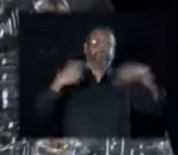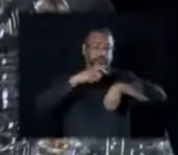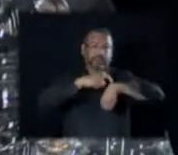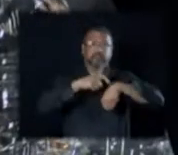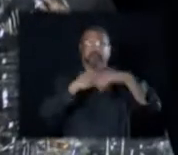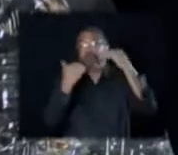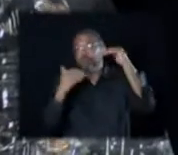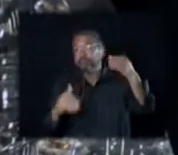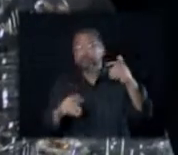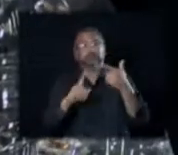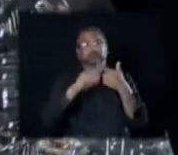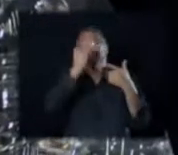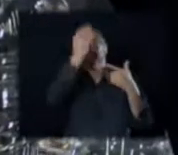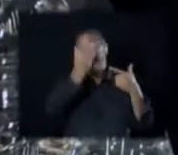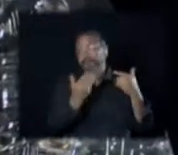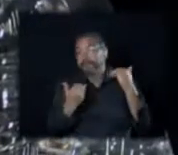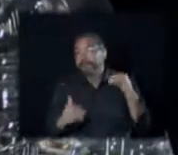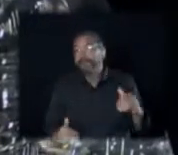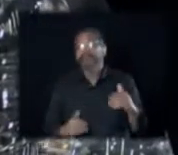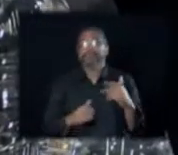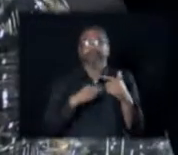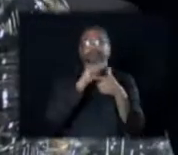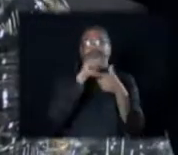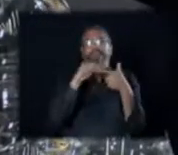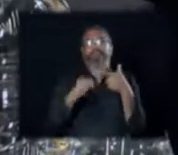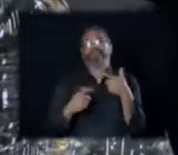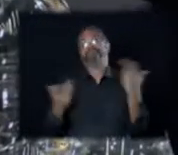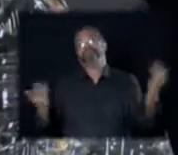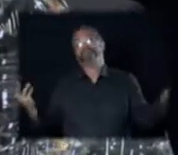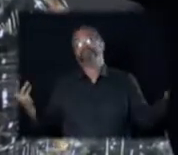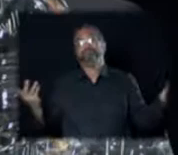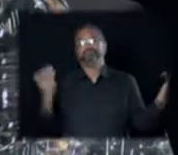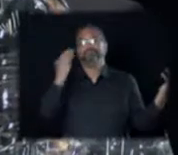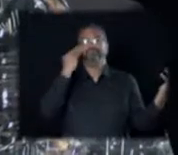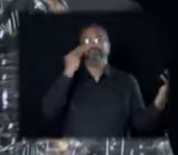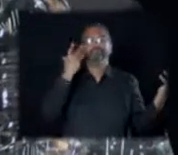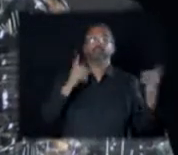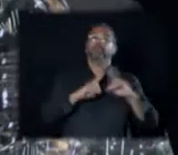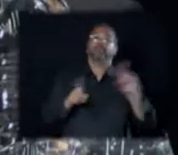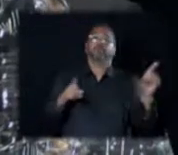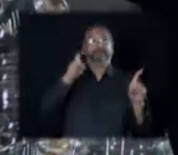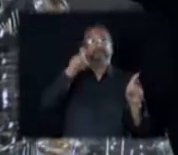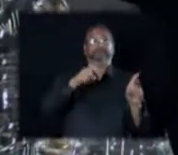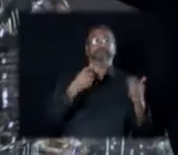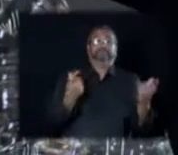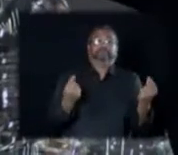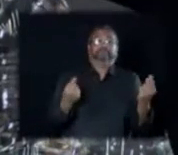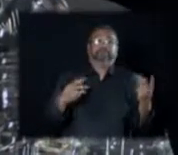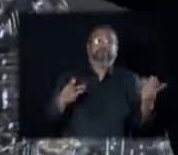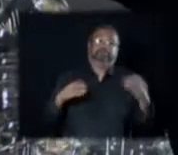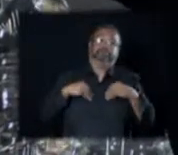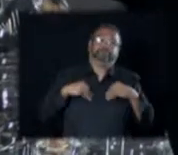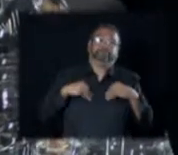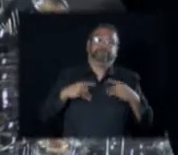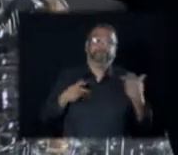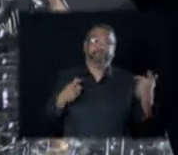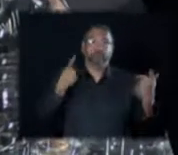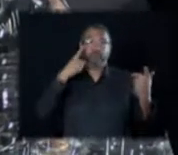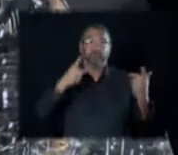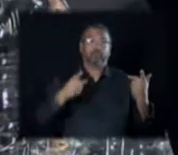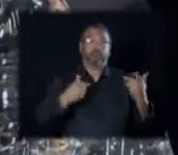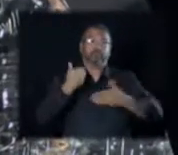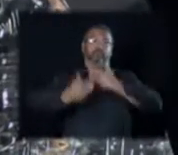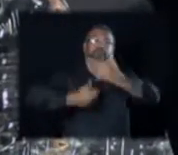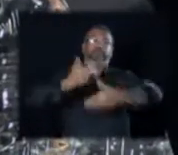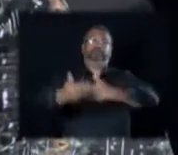the time limitations and information limitations is the order of the day in everything that we do, and we have to work around that in